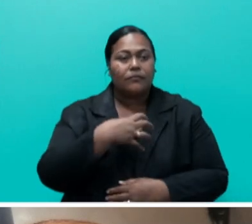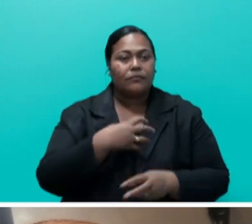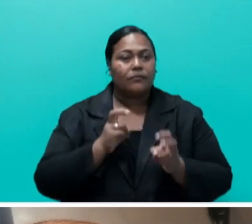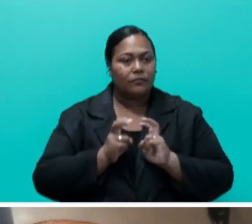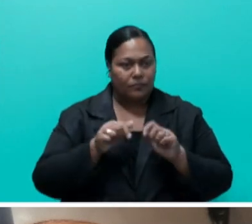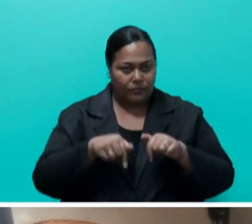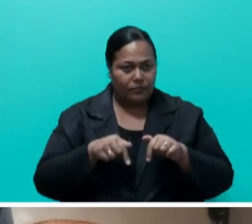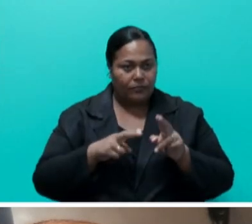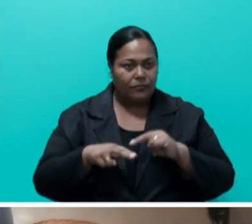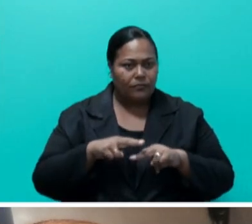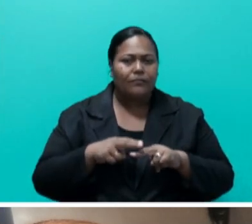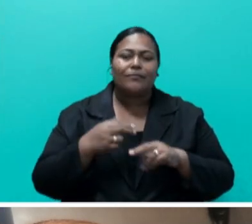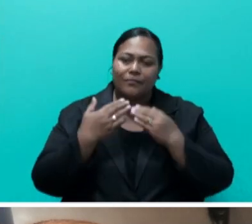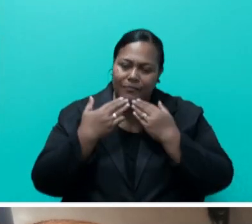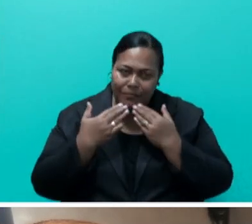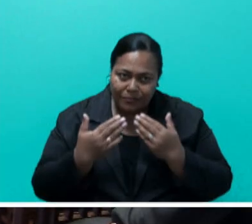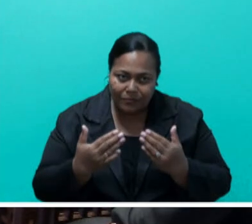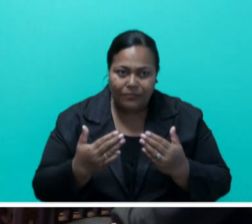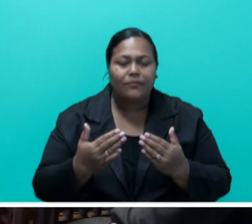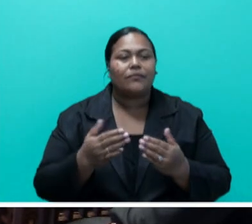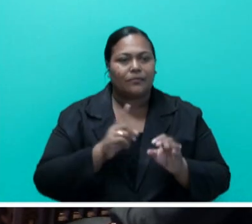So I thank you for that statement.